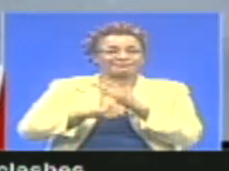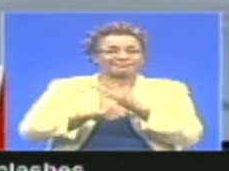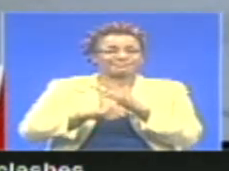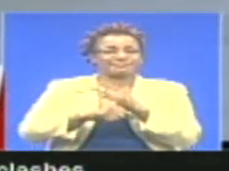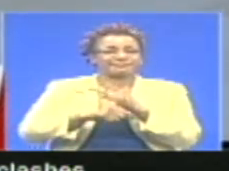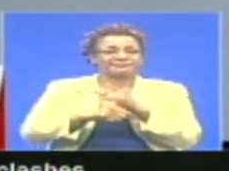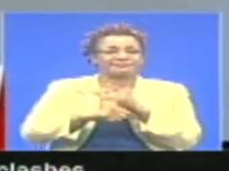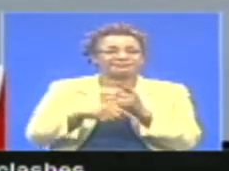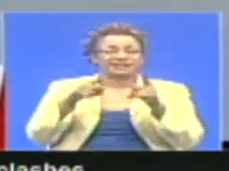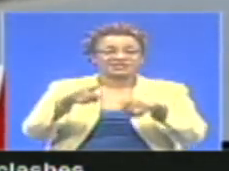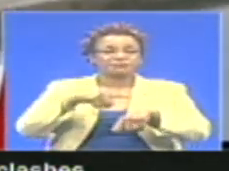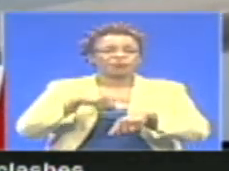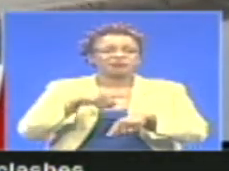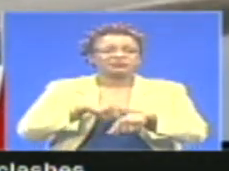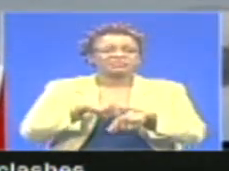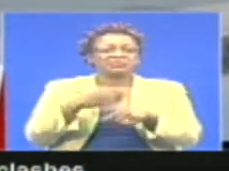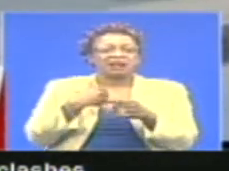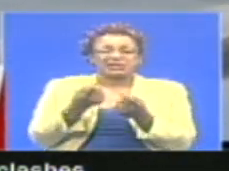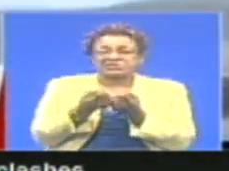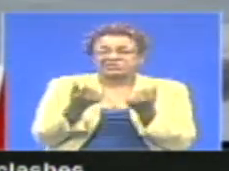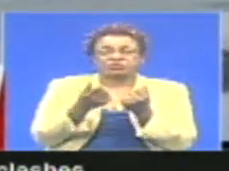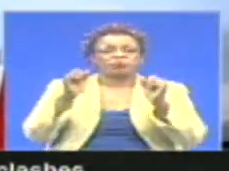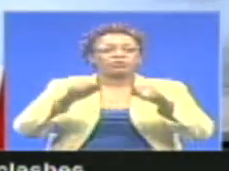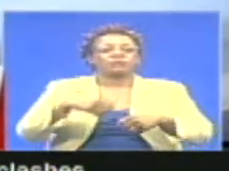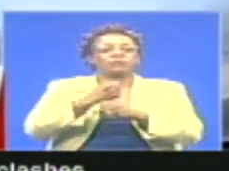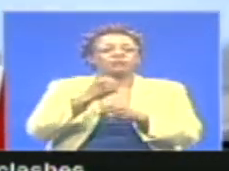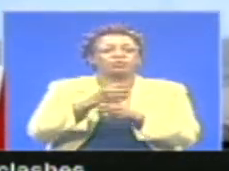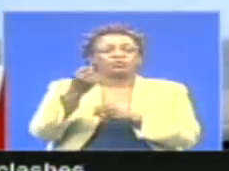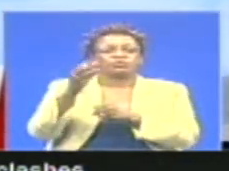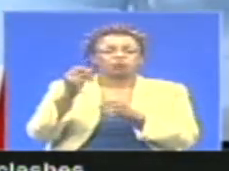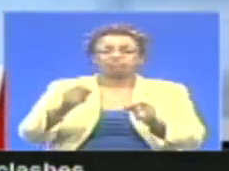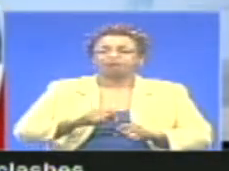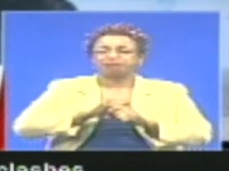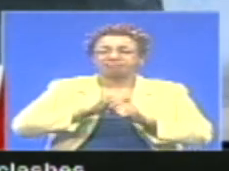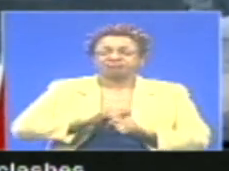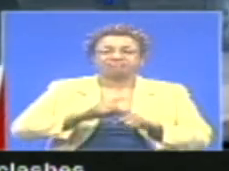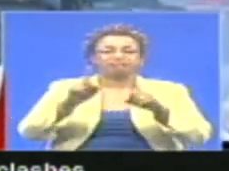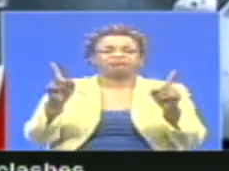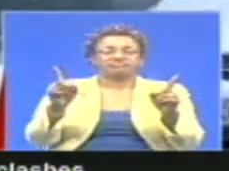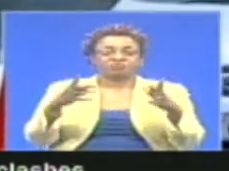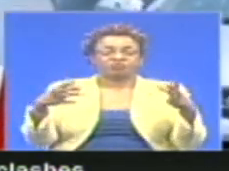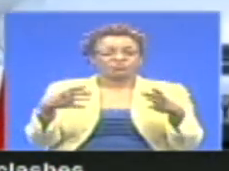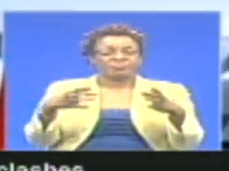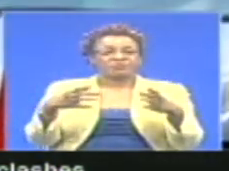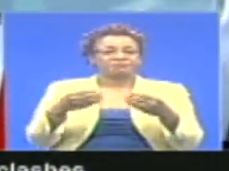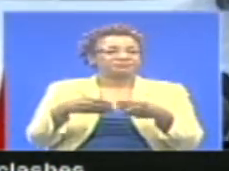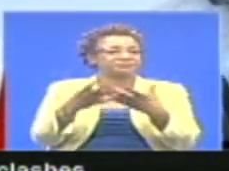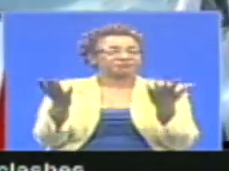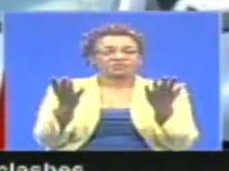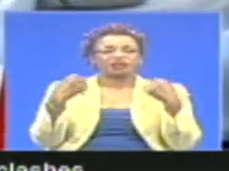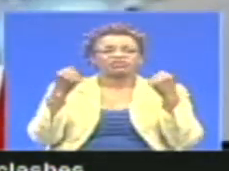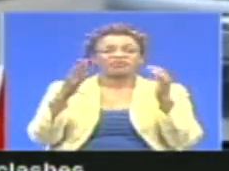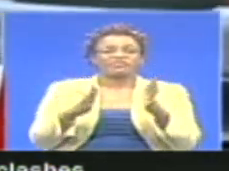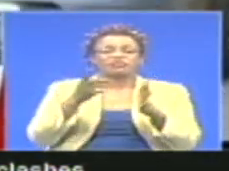At this point, there was little else to do, and so the tear gas flew to disperse the rowdy group of youth and drivers who